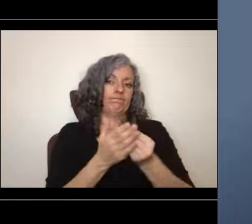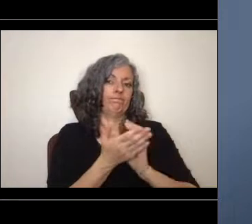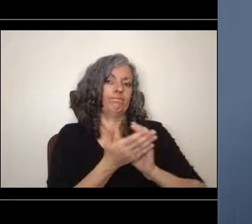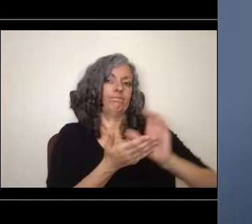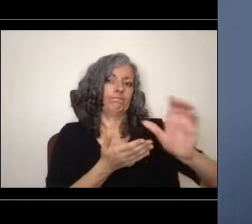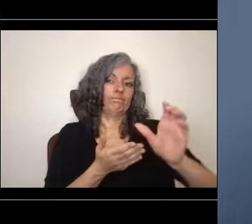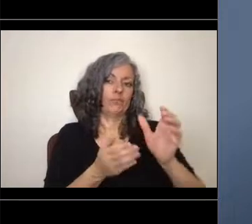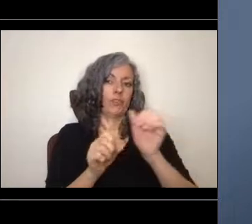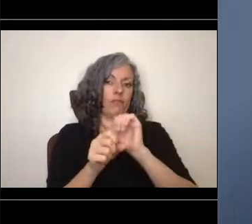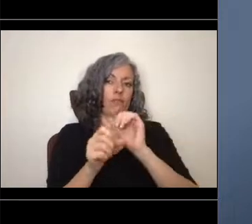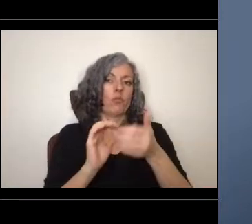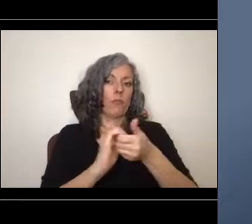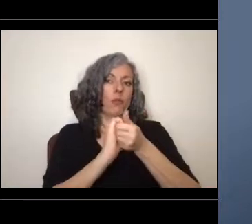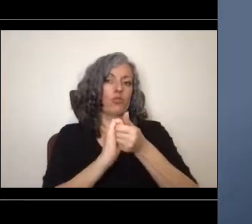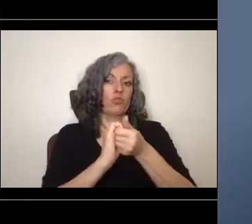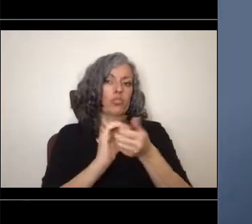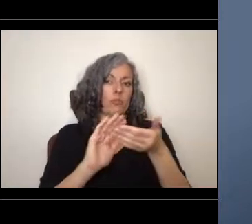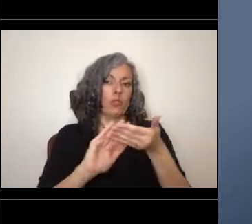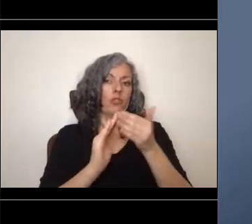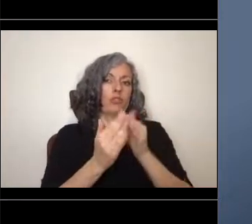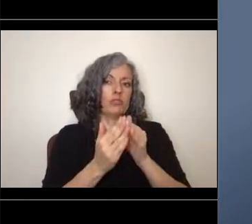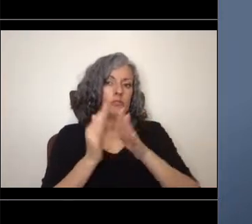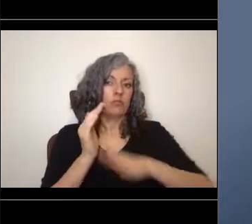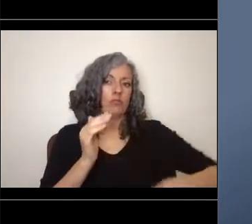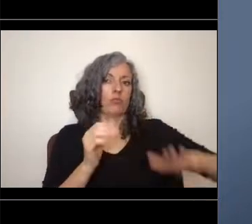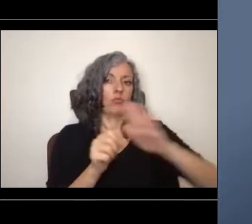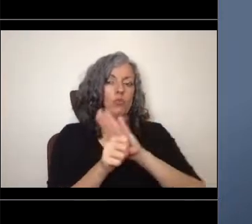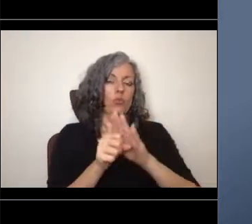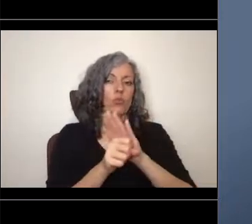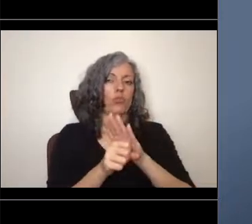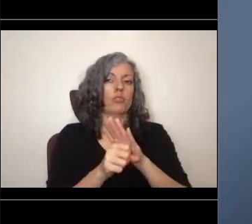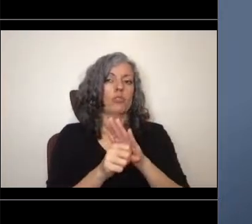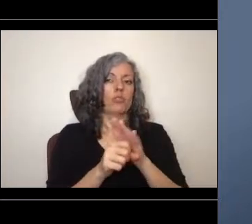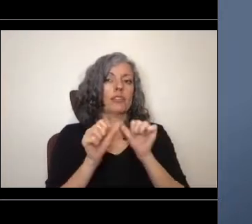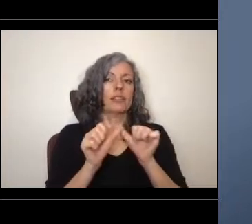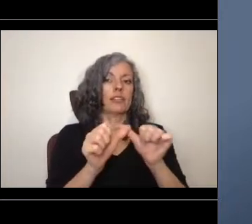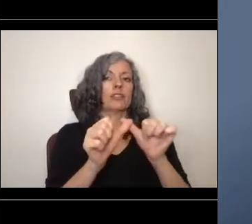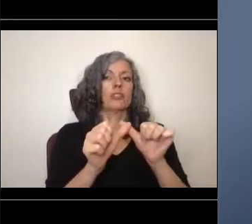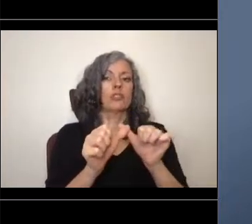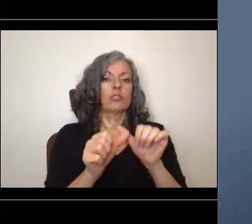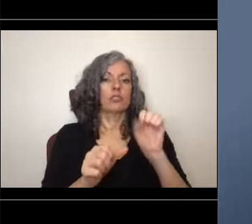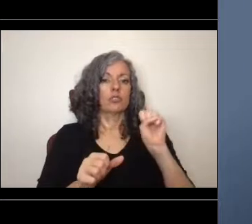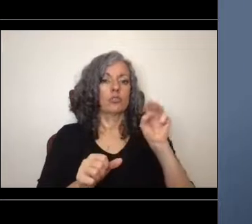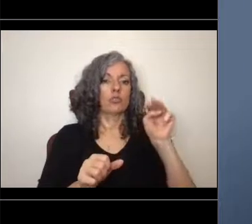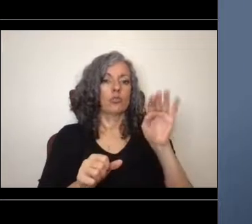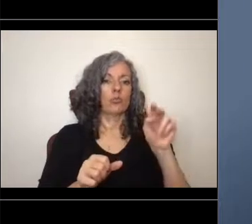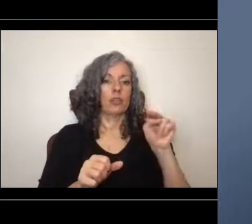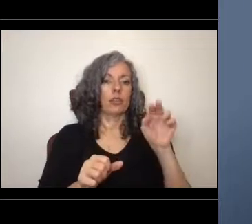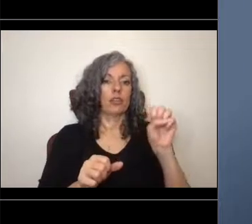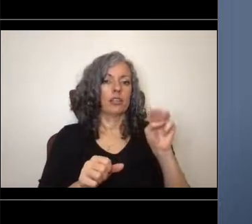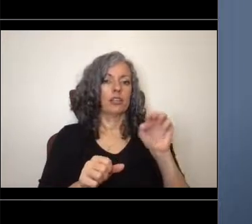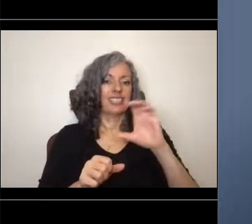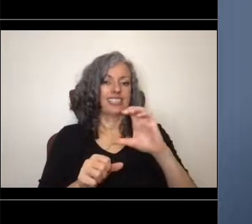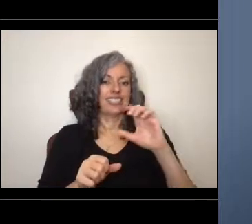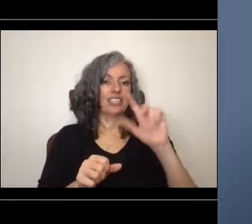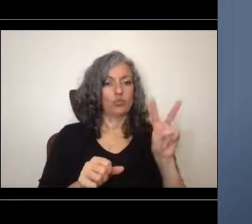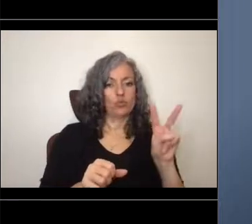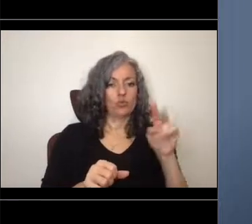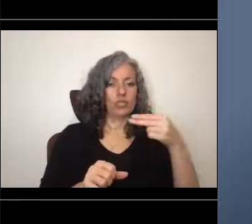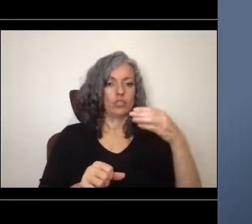partnership formulaic program time extension for the Marin-Sonoma Narrows segment C2 HOV Lanes Gap